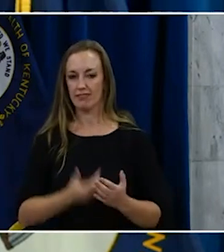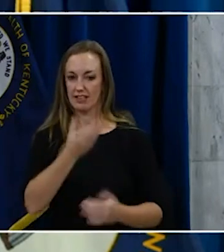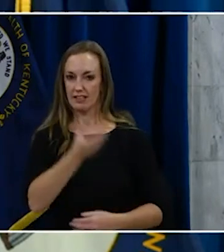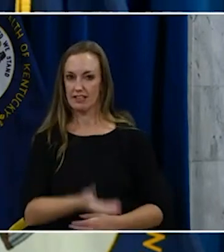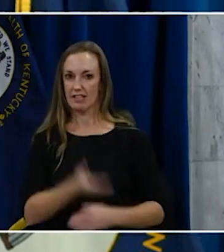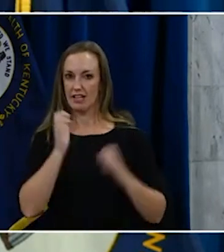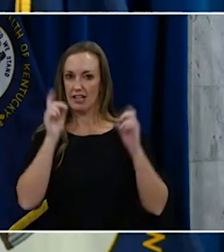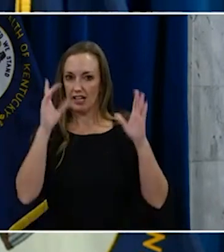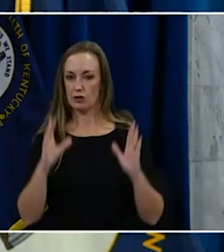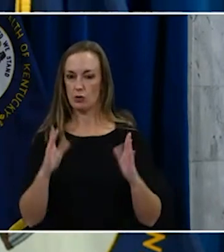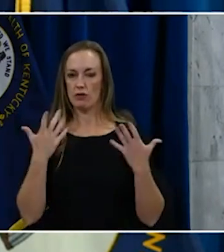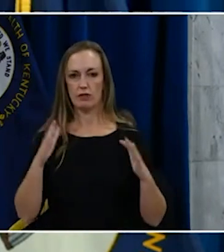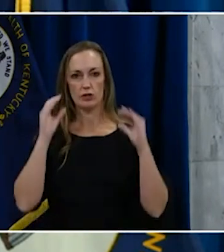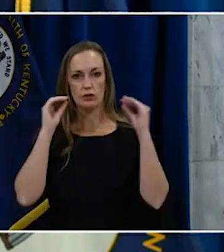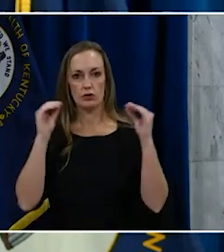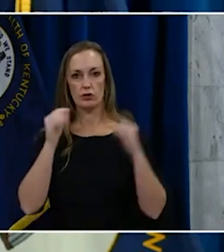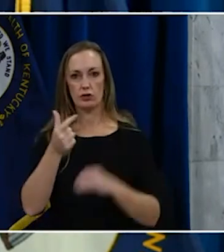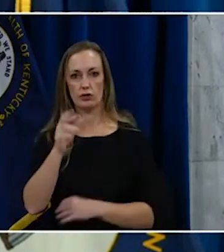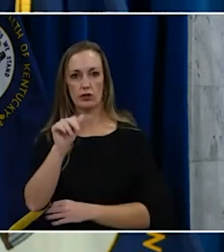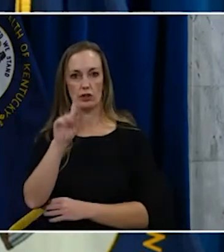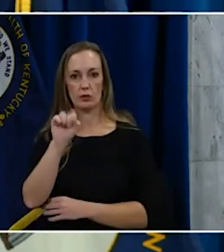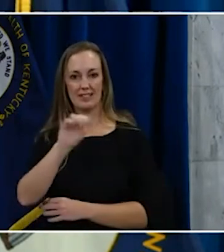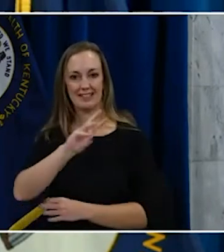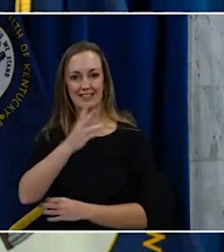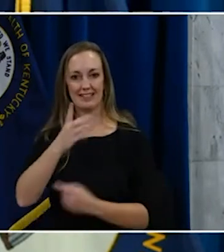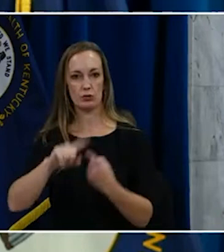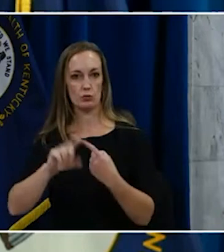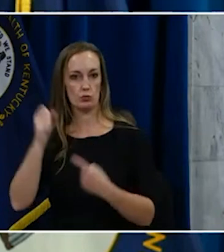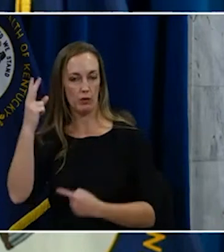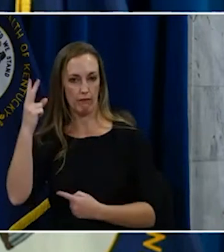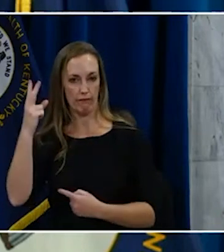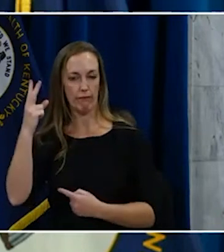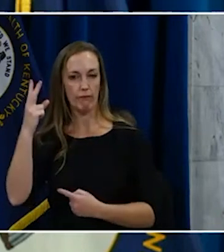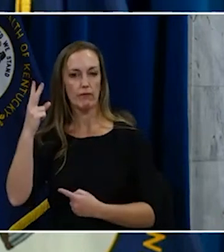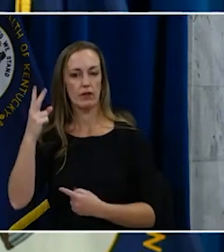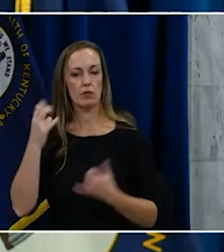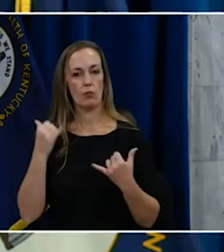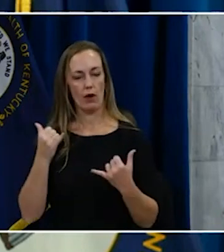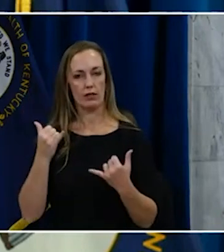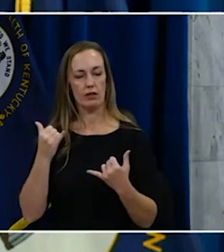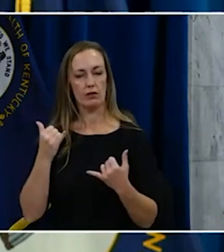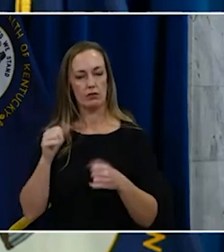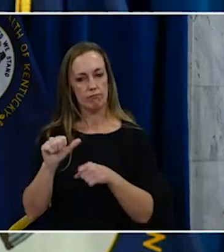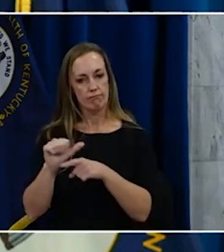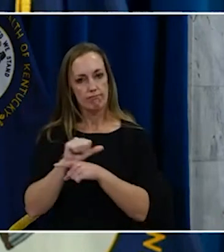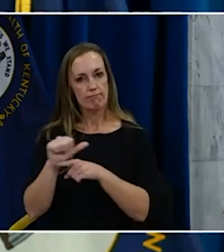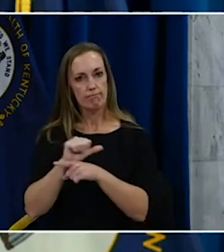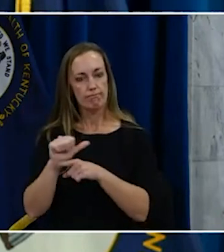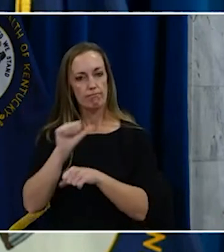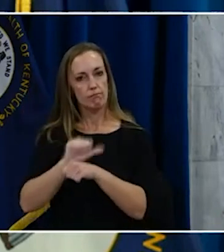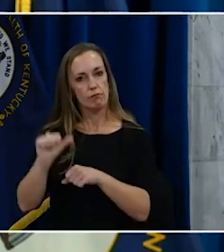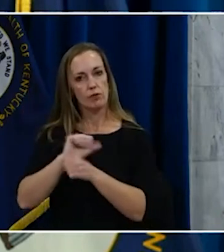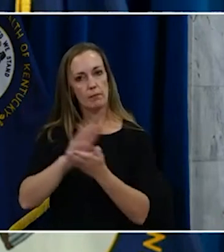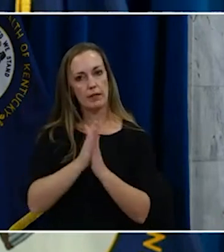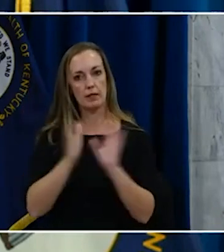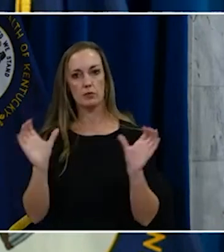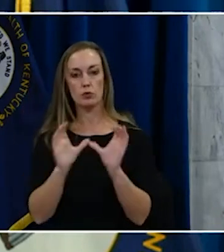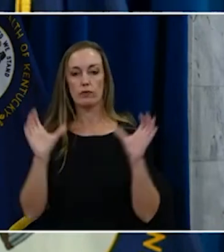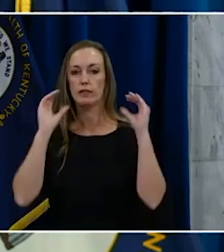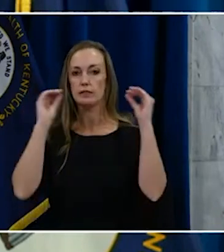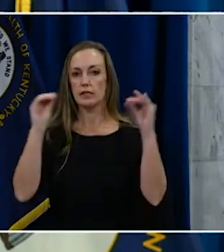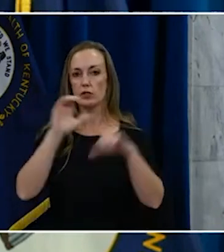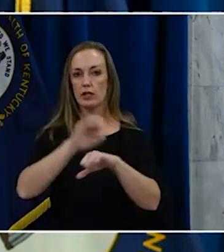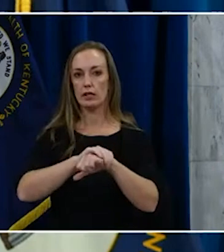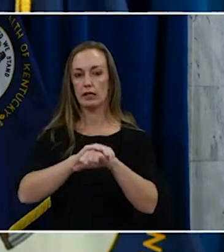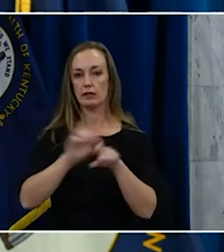educator has taught grades 6 through 12 and is working on certification to teach English